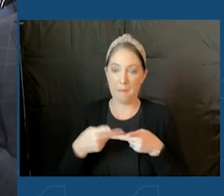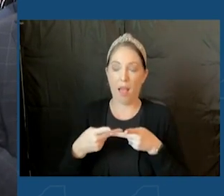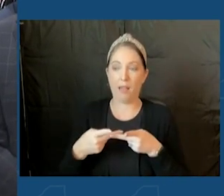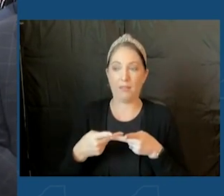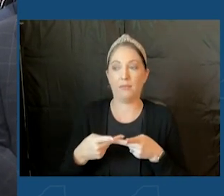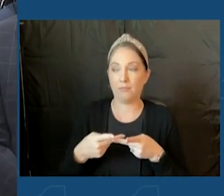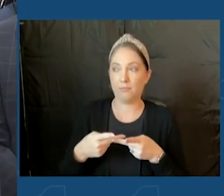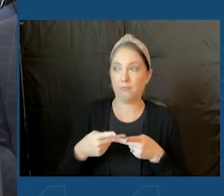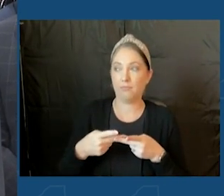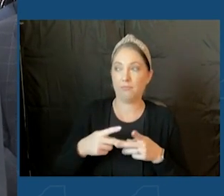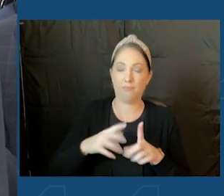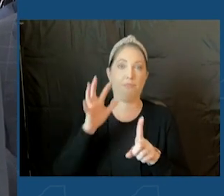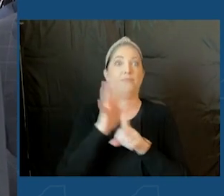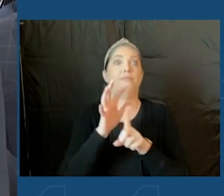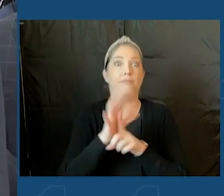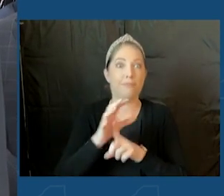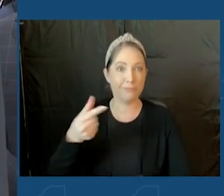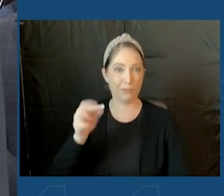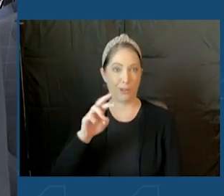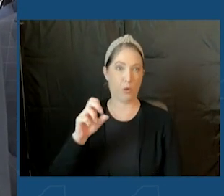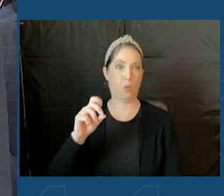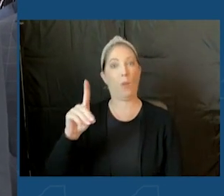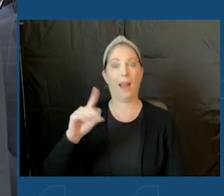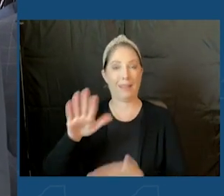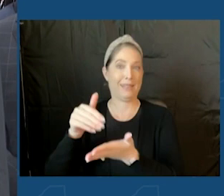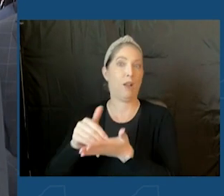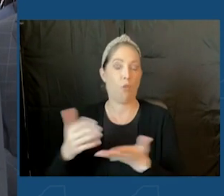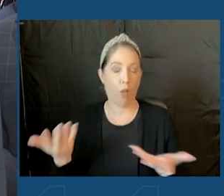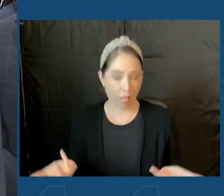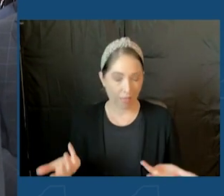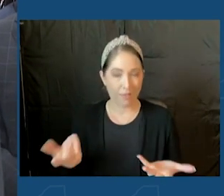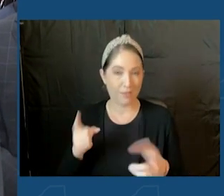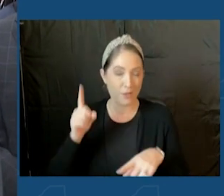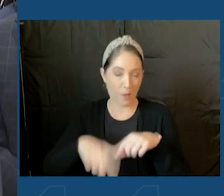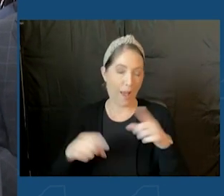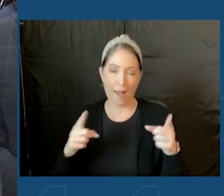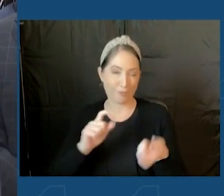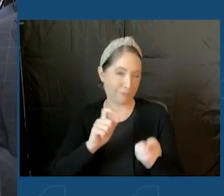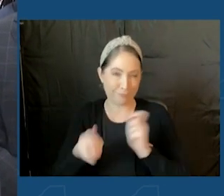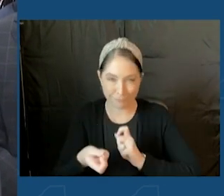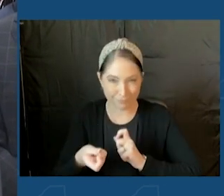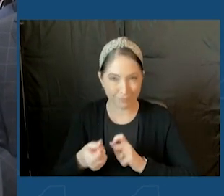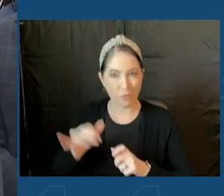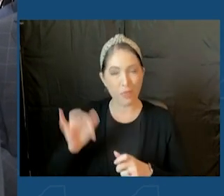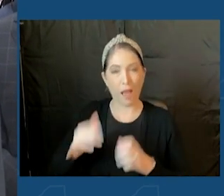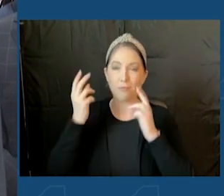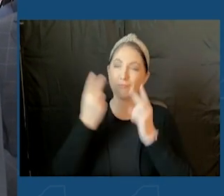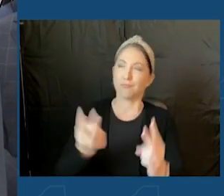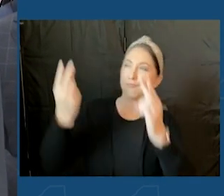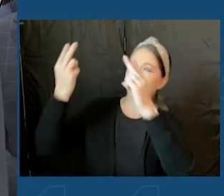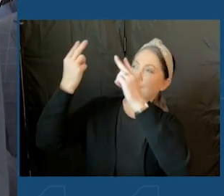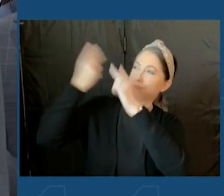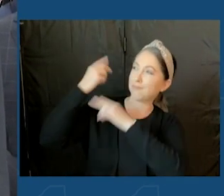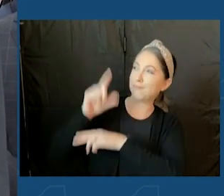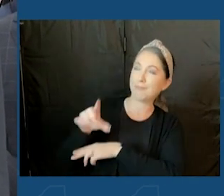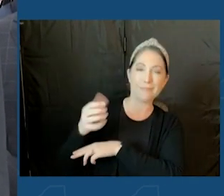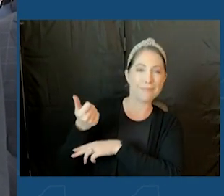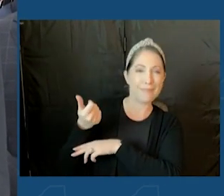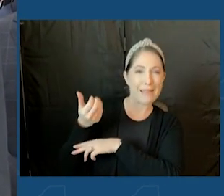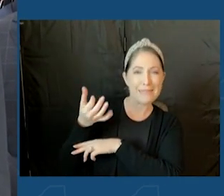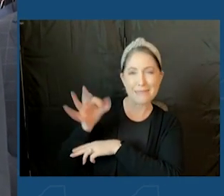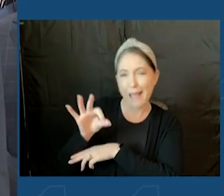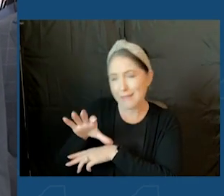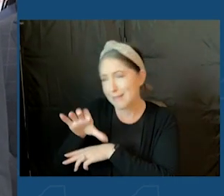you can't change that. I mean, this conjures up the images of glory in a time, early 1900s, 1911,